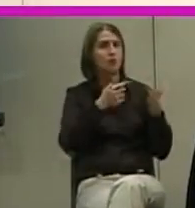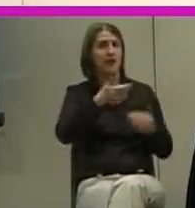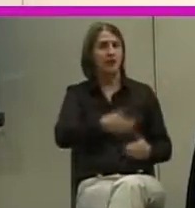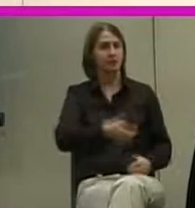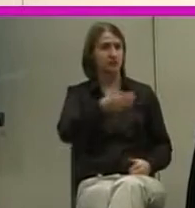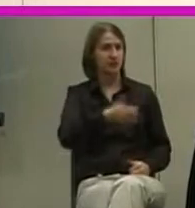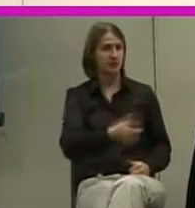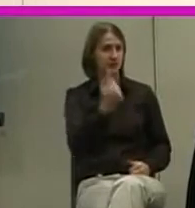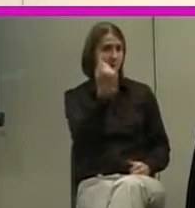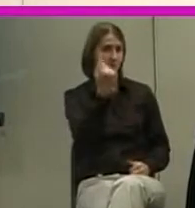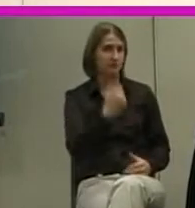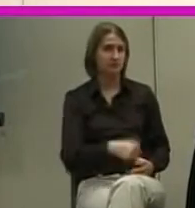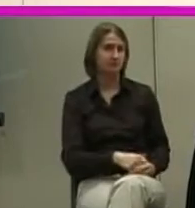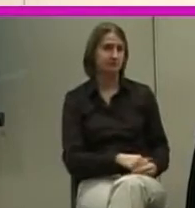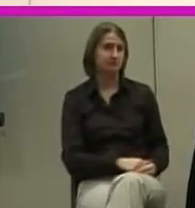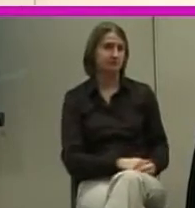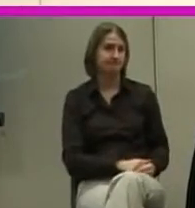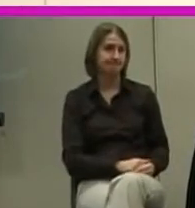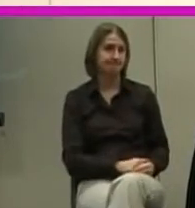somebody?